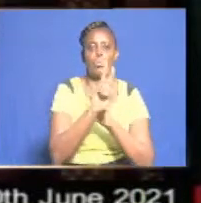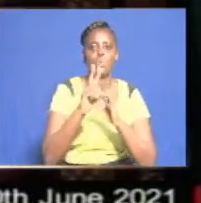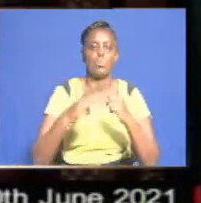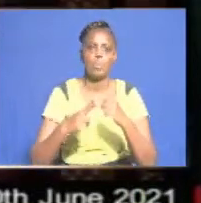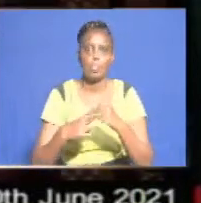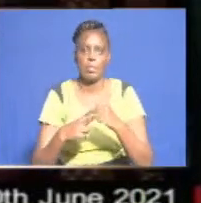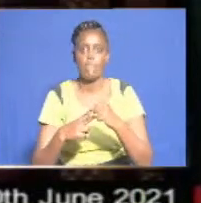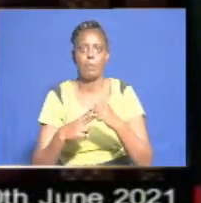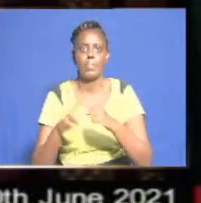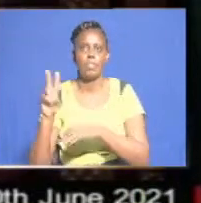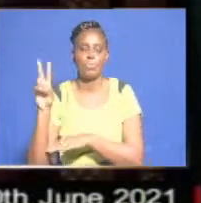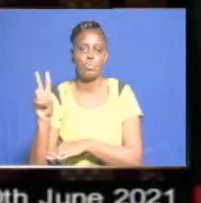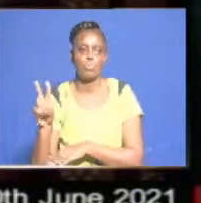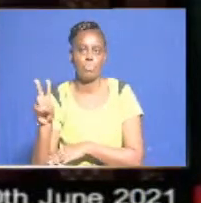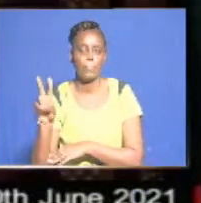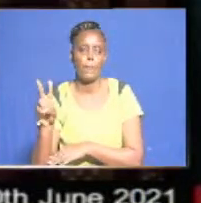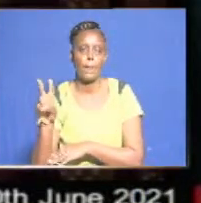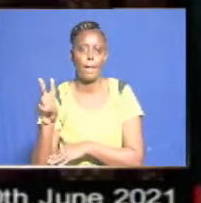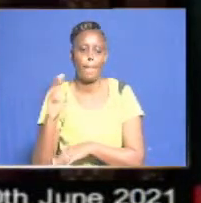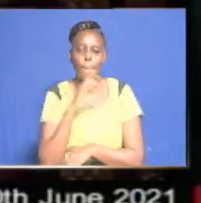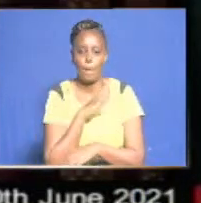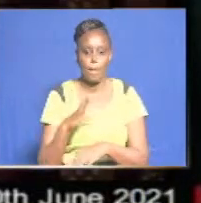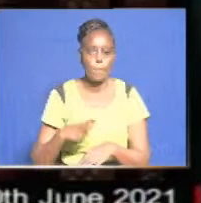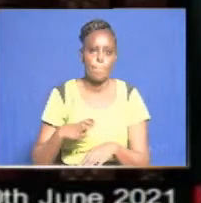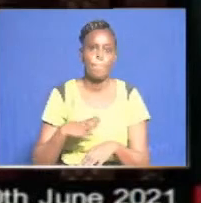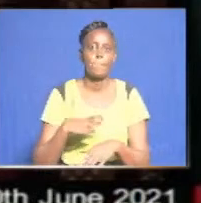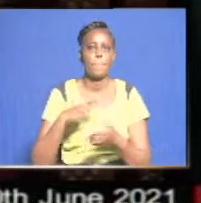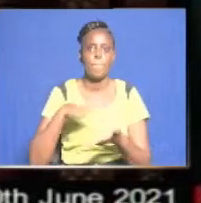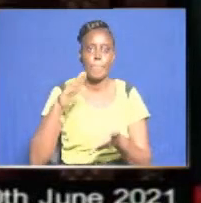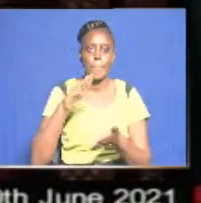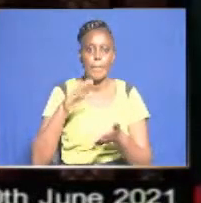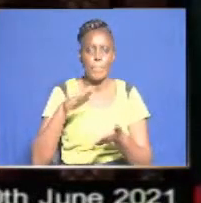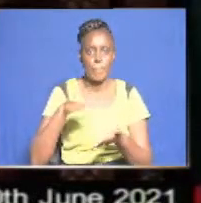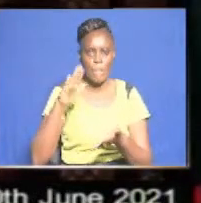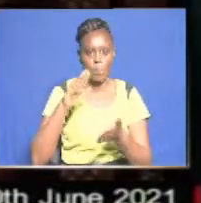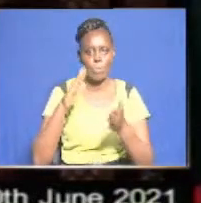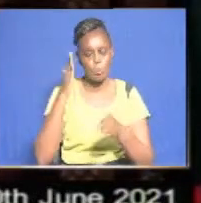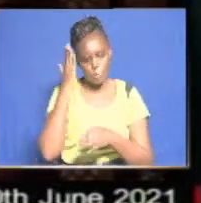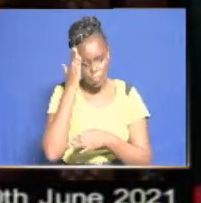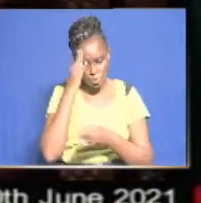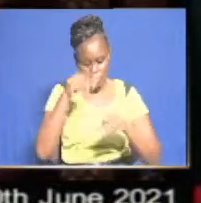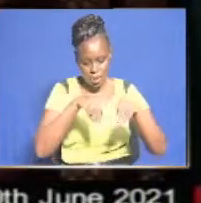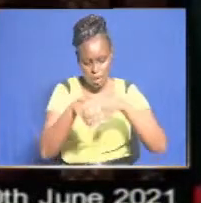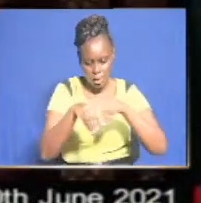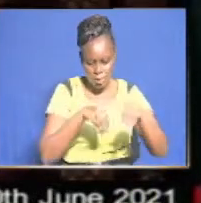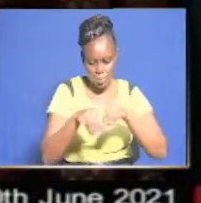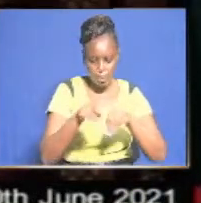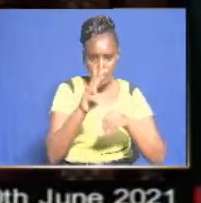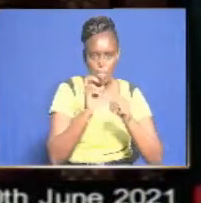227, subsection 2. The committee may also consider proposing necessary adjustments to the